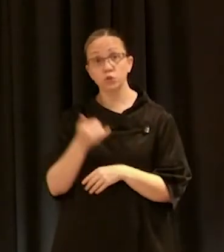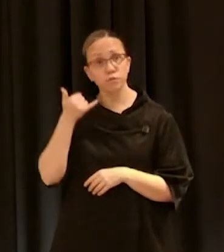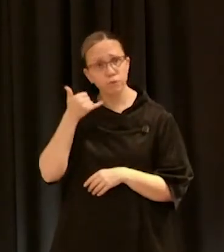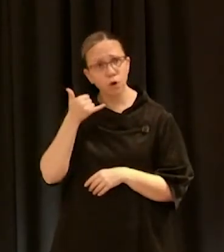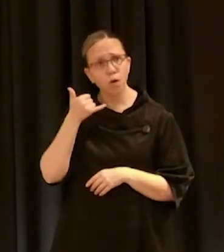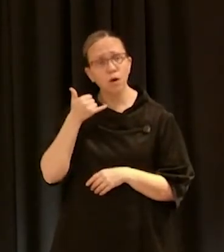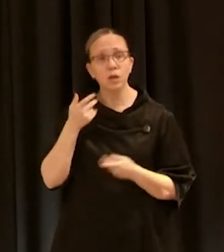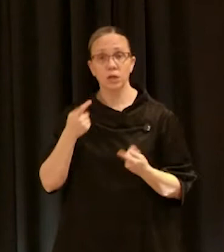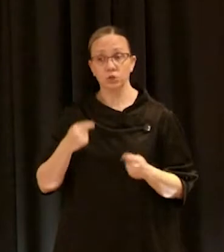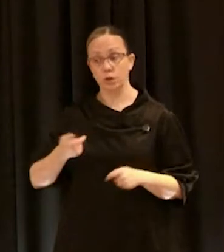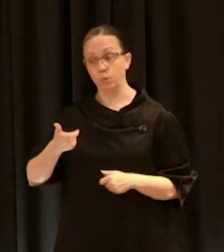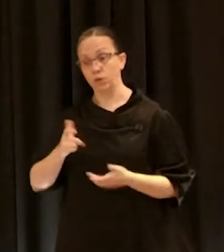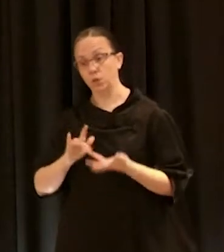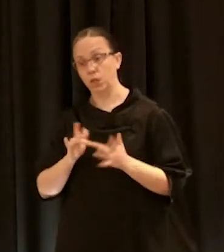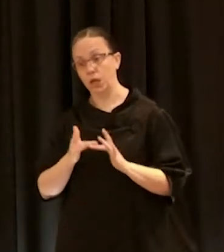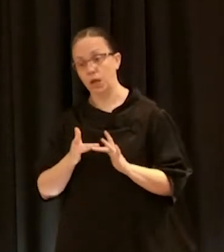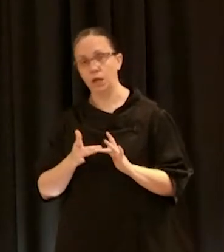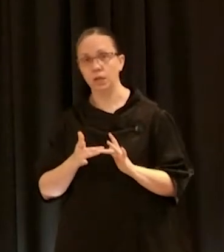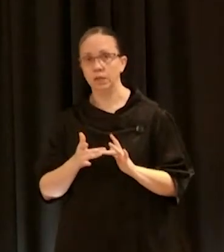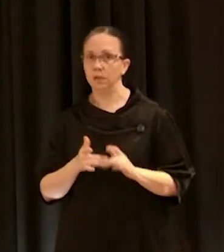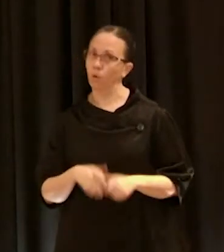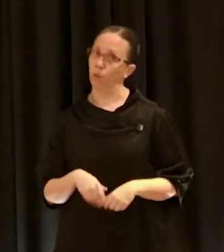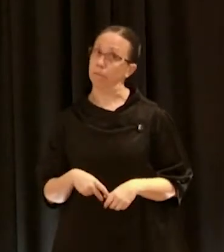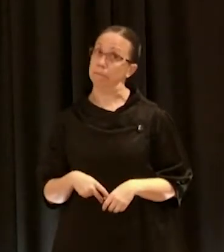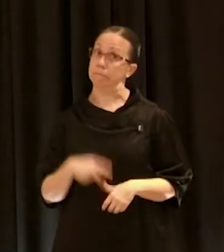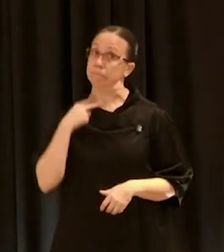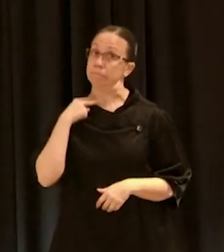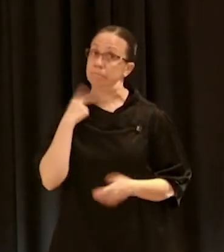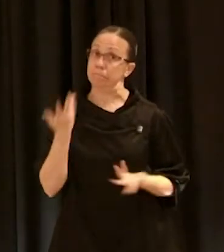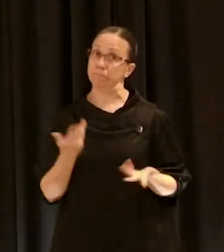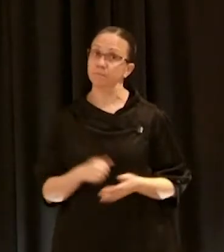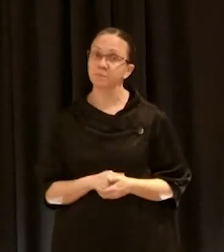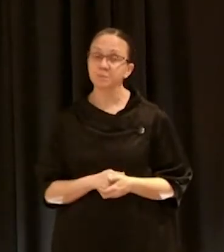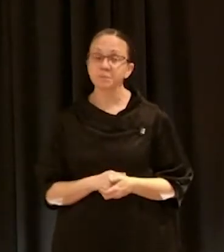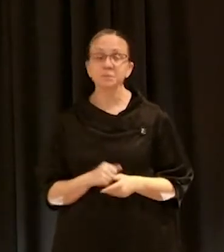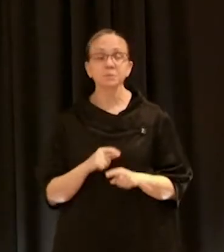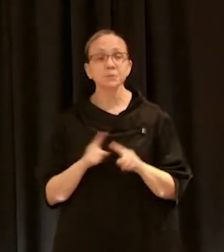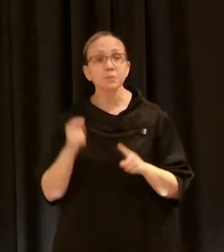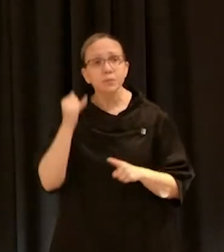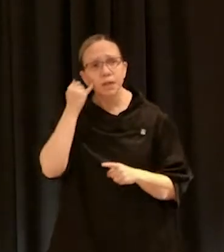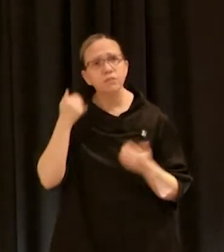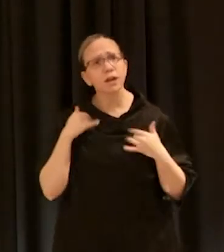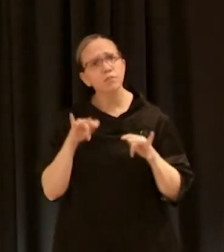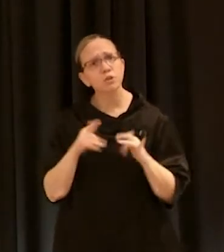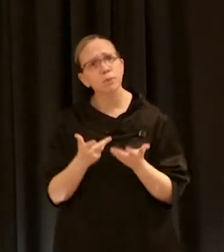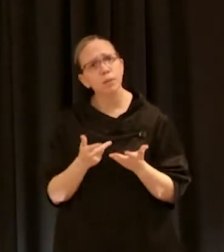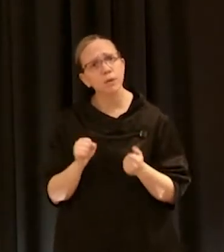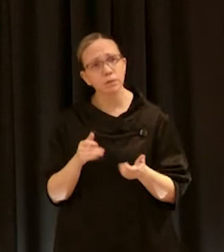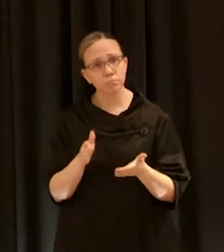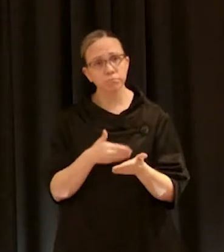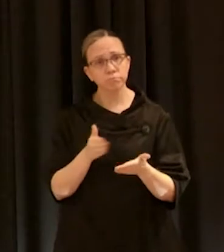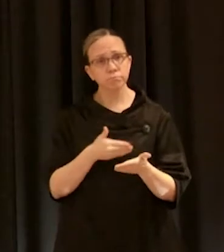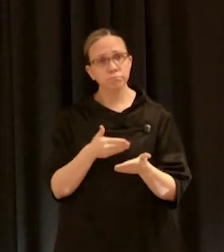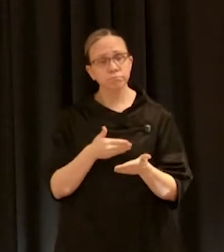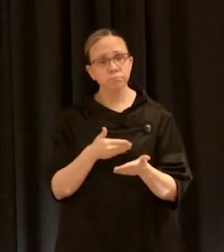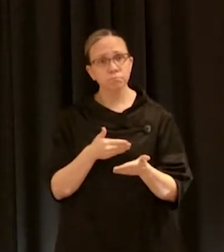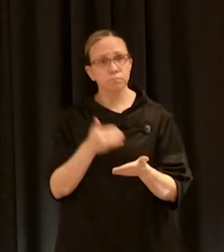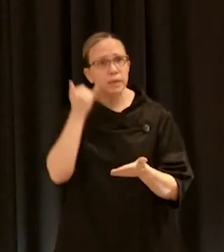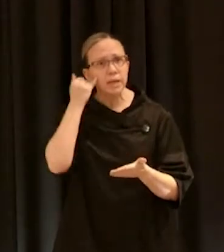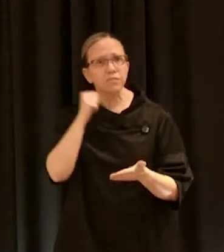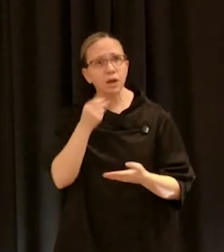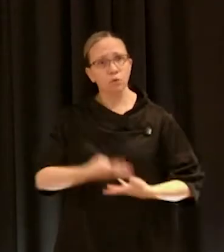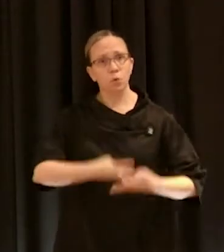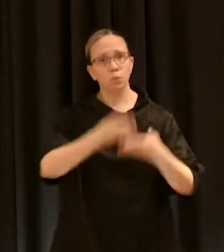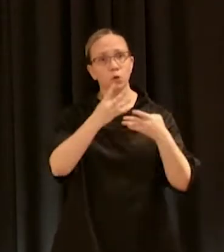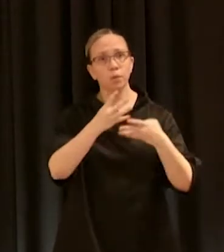on the phone and you're trying to watch a service on the phone, you're in a little quandary right now. But if you do have your Bibles, you can turn. If not, it'd be on the screen.